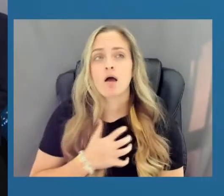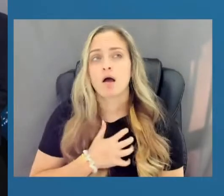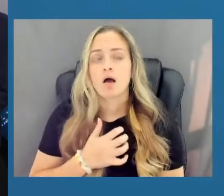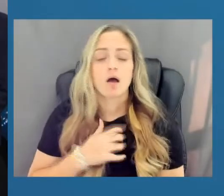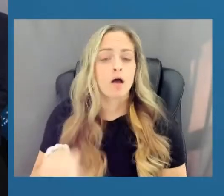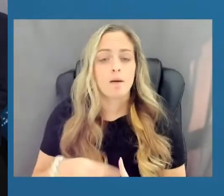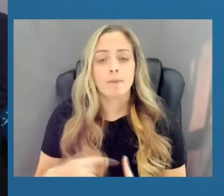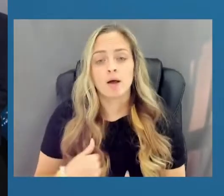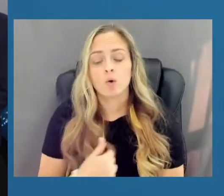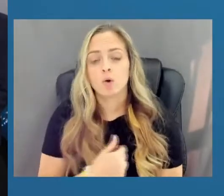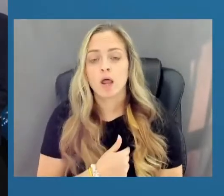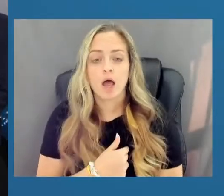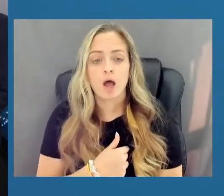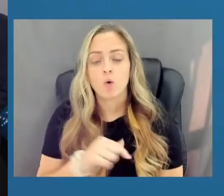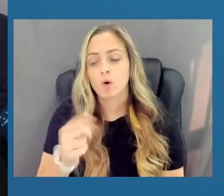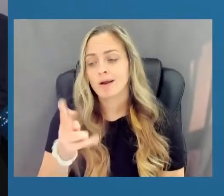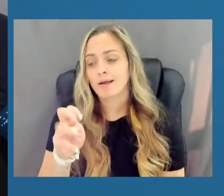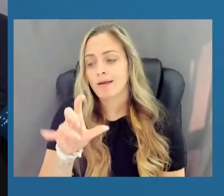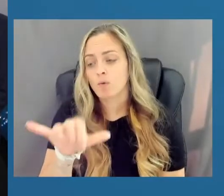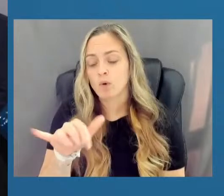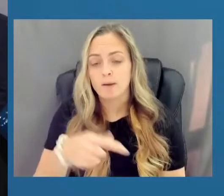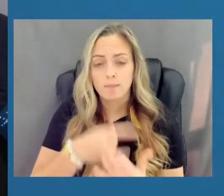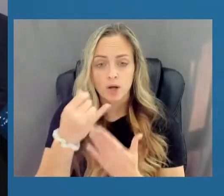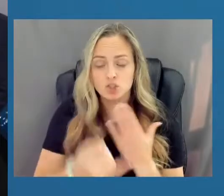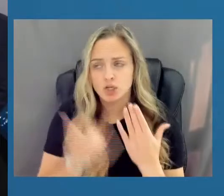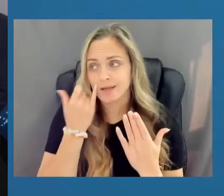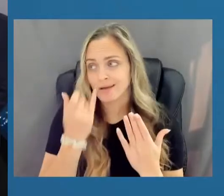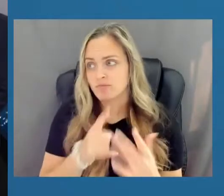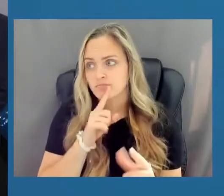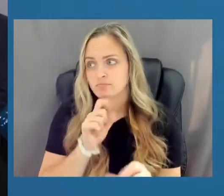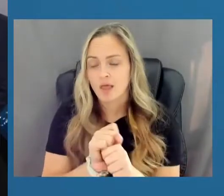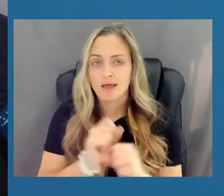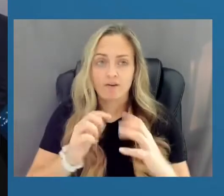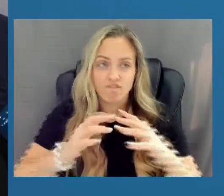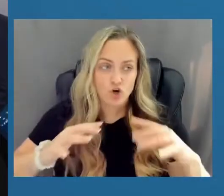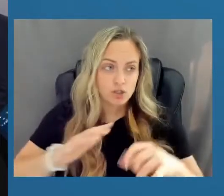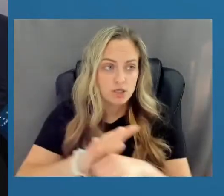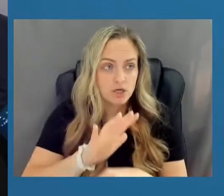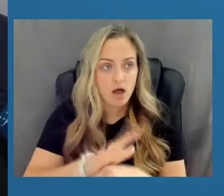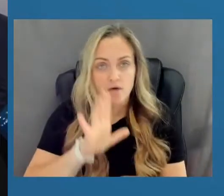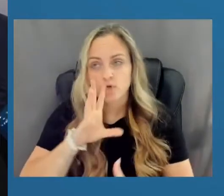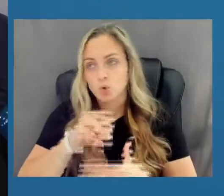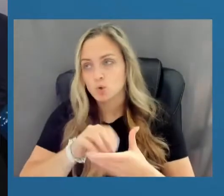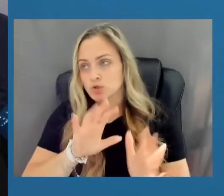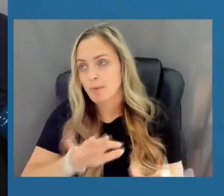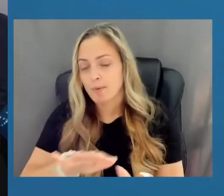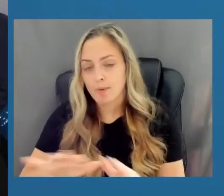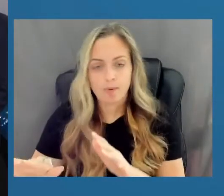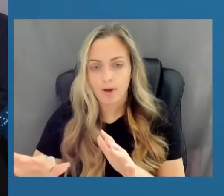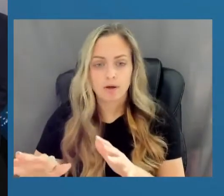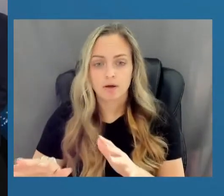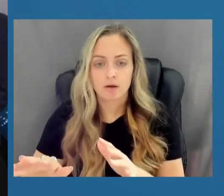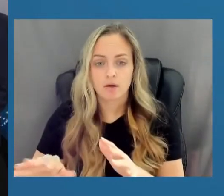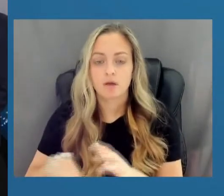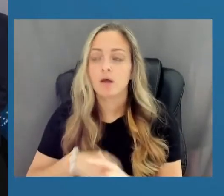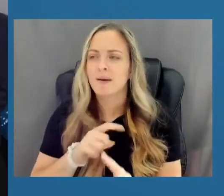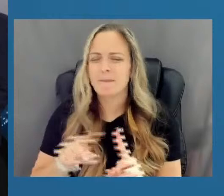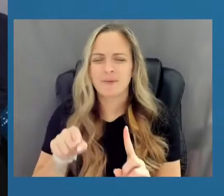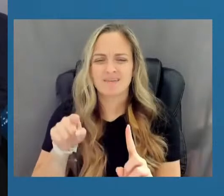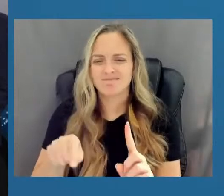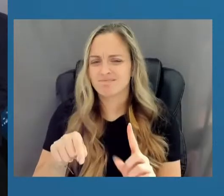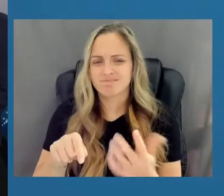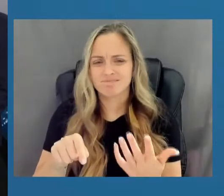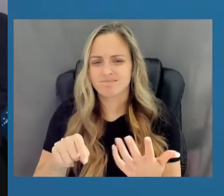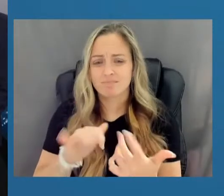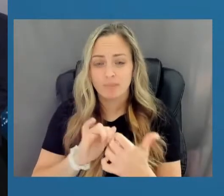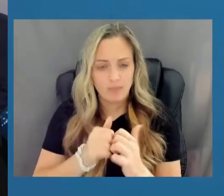our Gateway project and whether or not we had diversity and inclusion. This is the way our